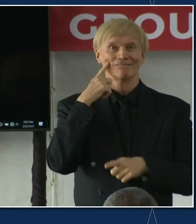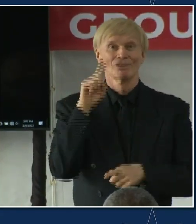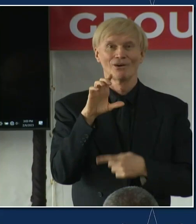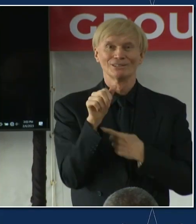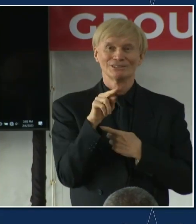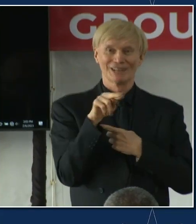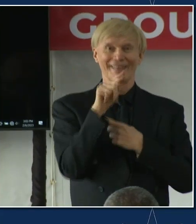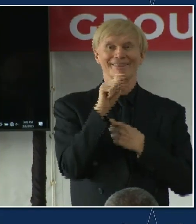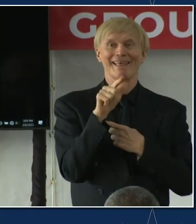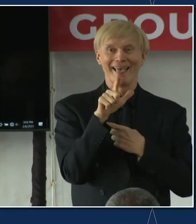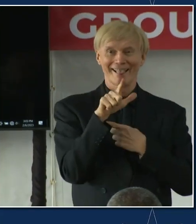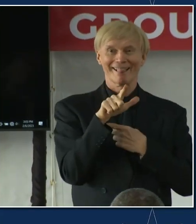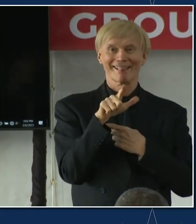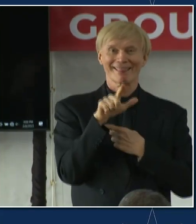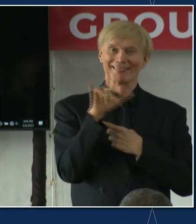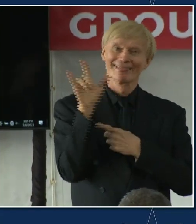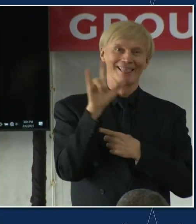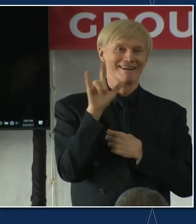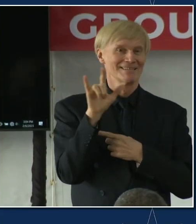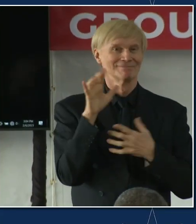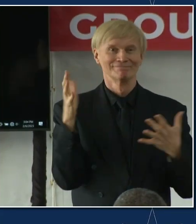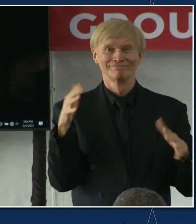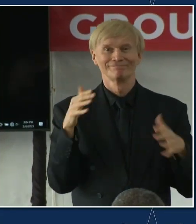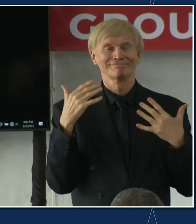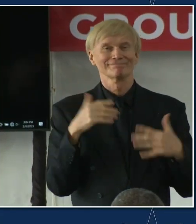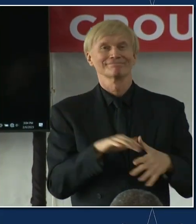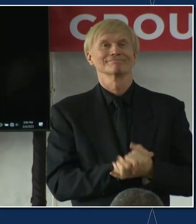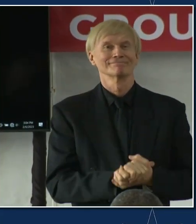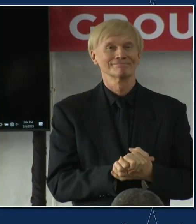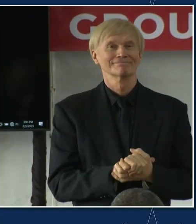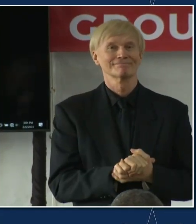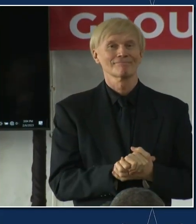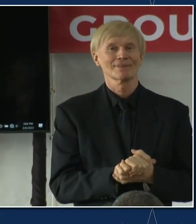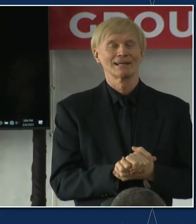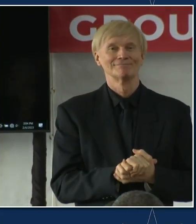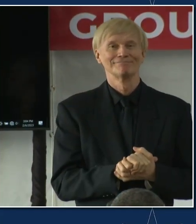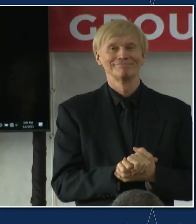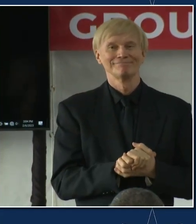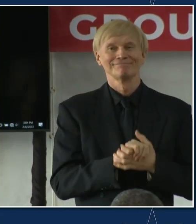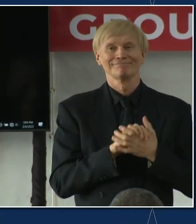Chantel. I love you beyond words.